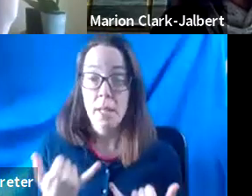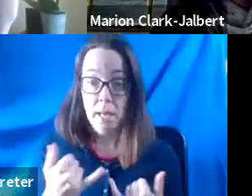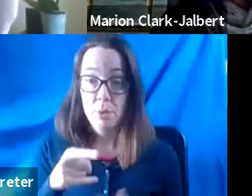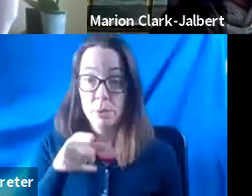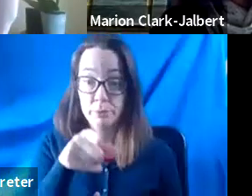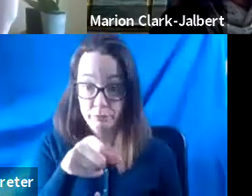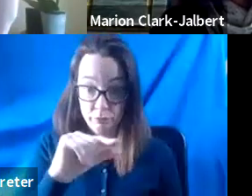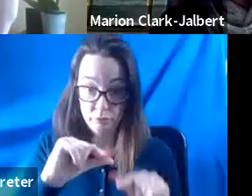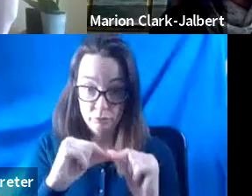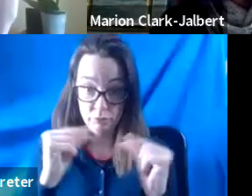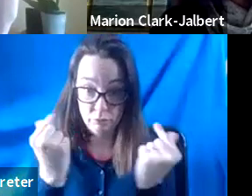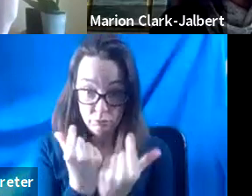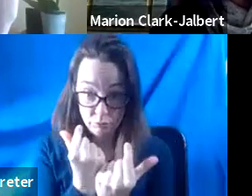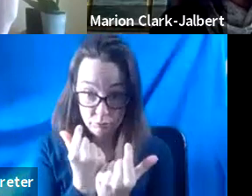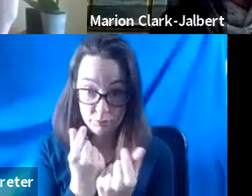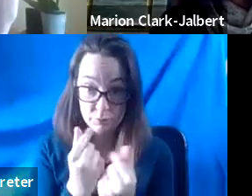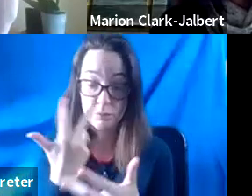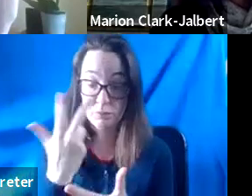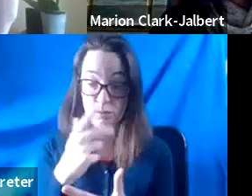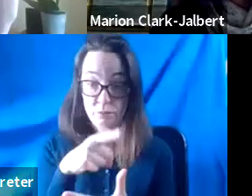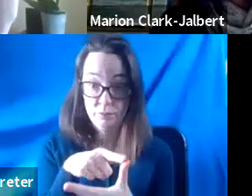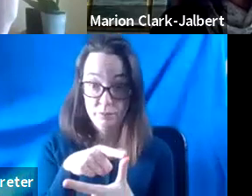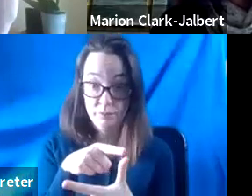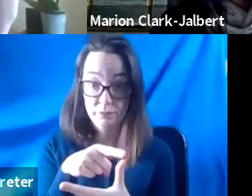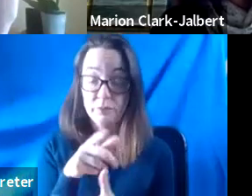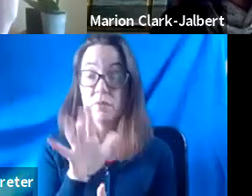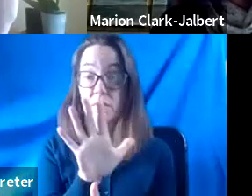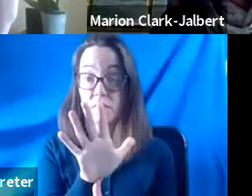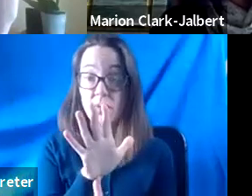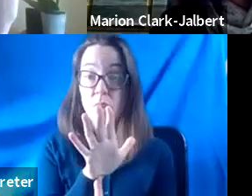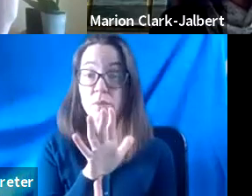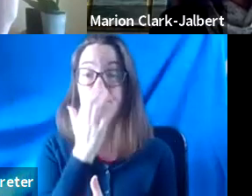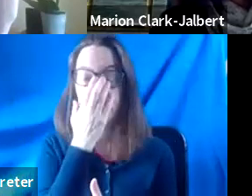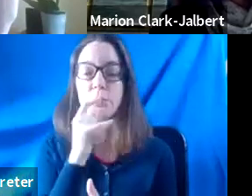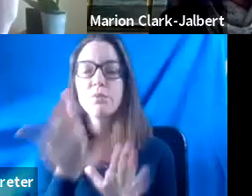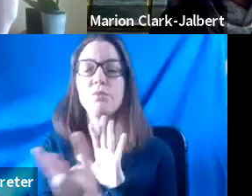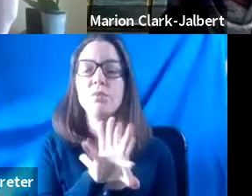Are you leading the training? Are you just one of the people who work there, one of the